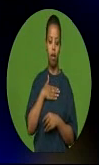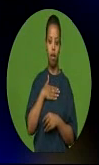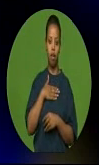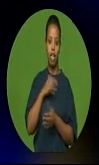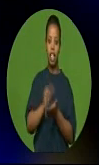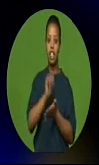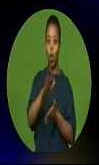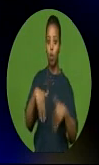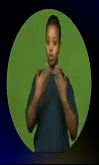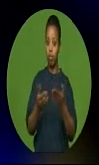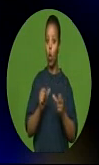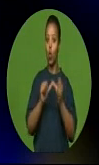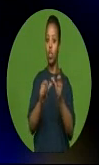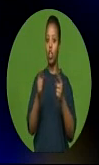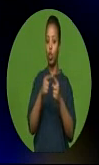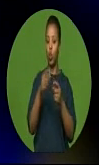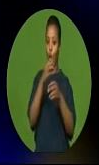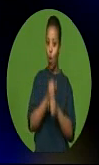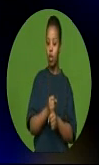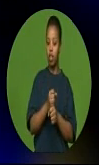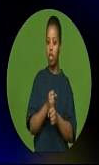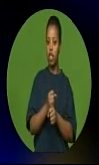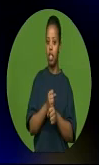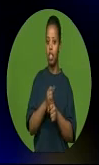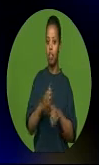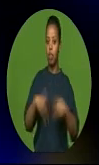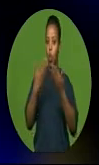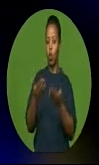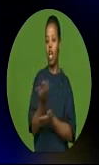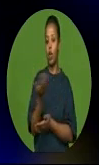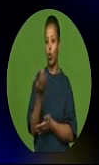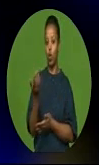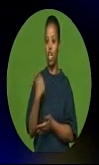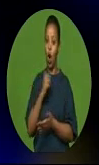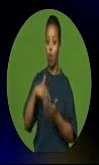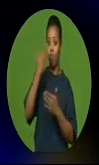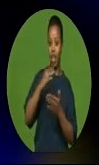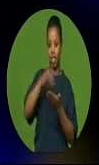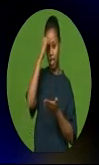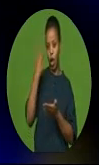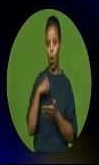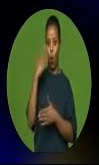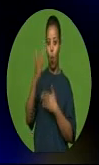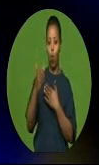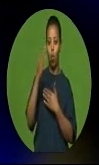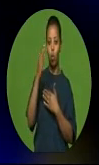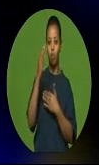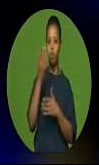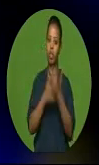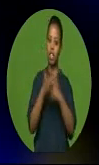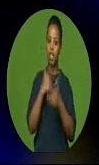The consignor continues to own the consigned goods. In our next lesson, we will